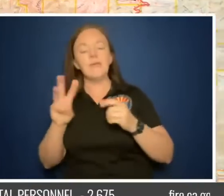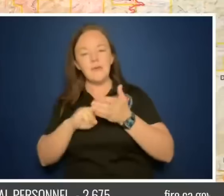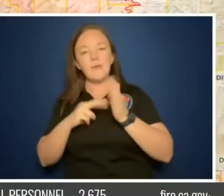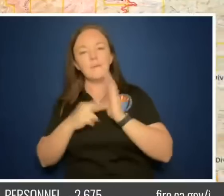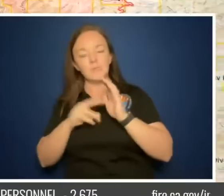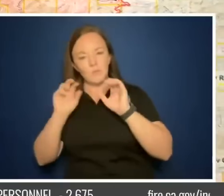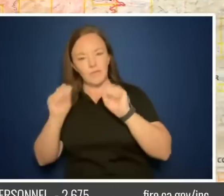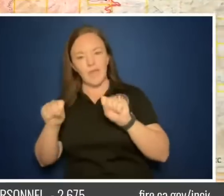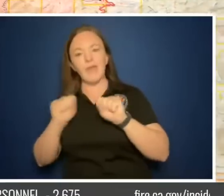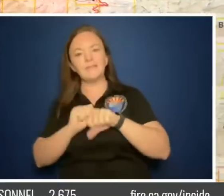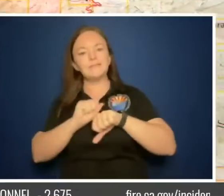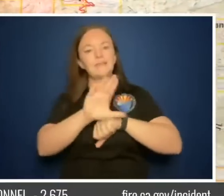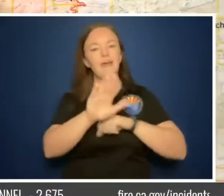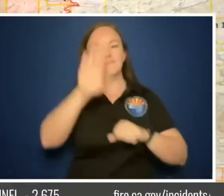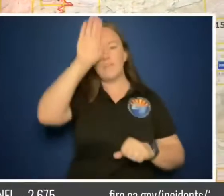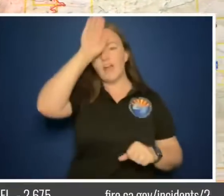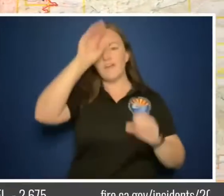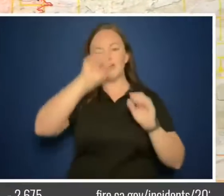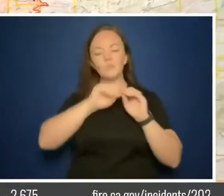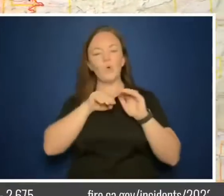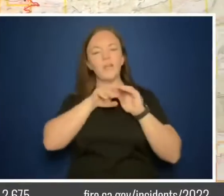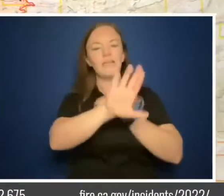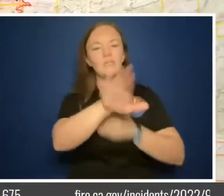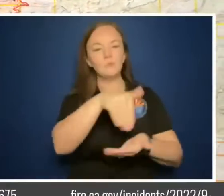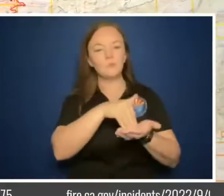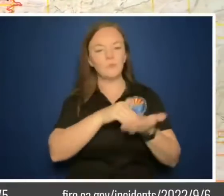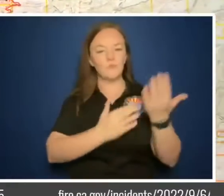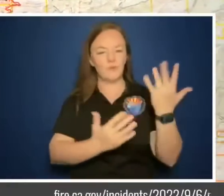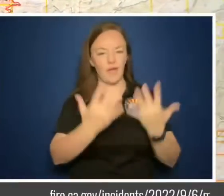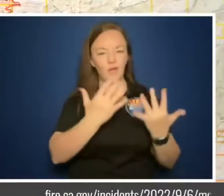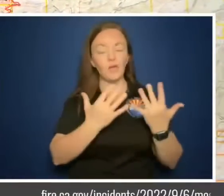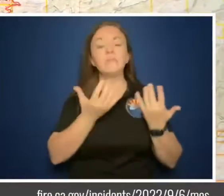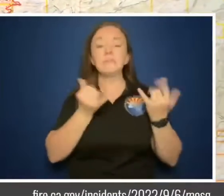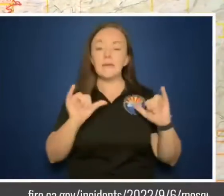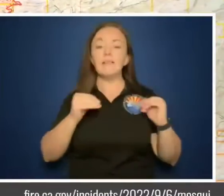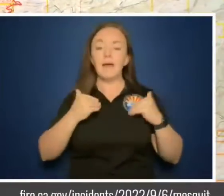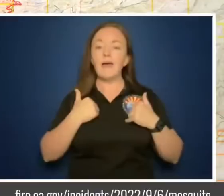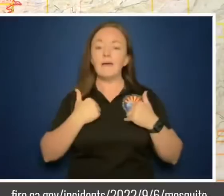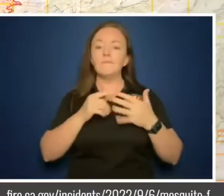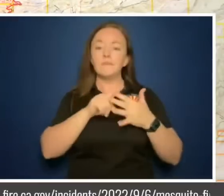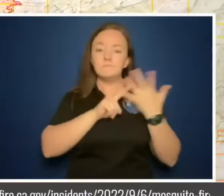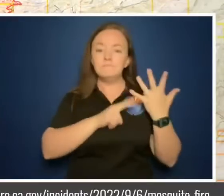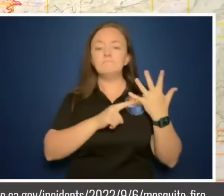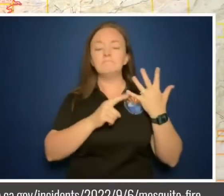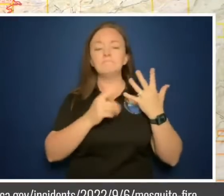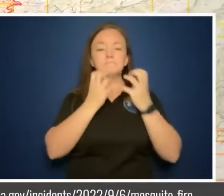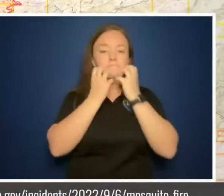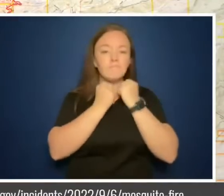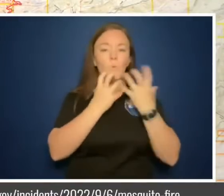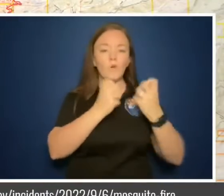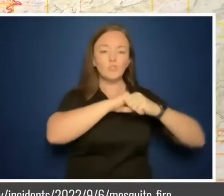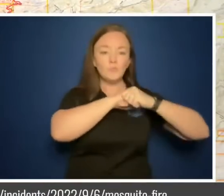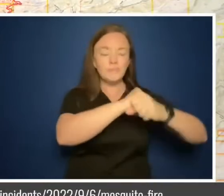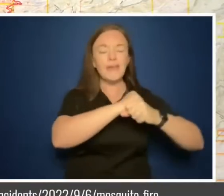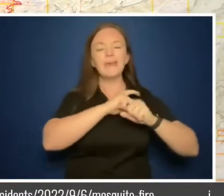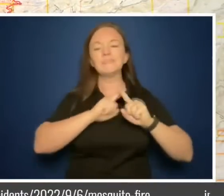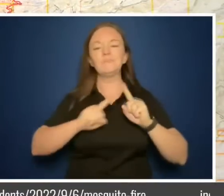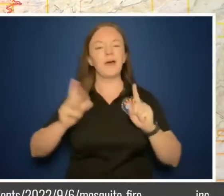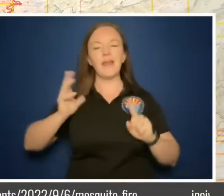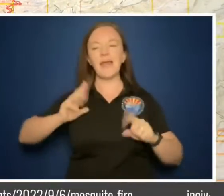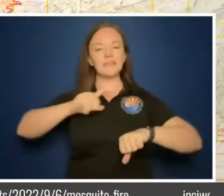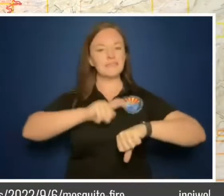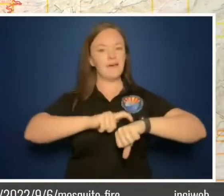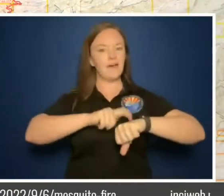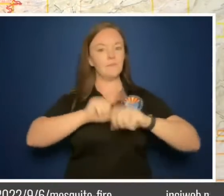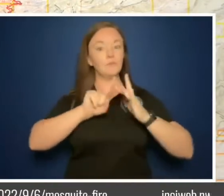where there's still values at risk out here, but they weren't the highest priority at the given time, so it allows us to push people out